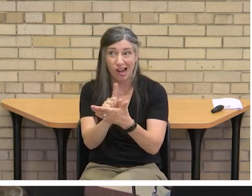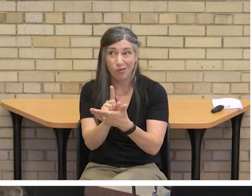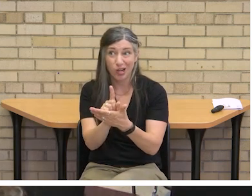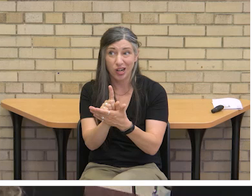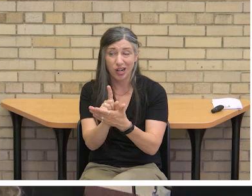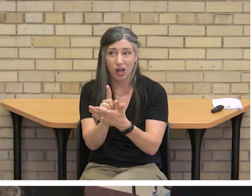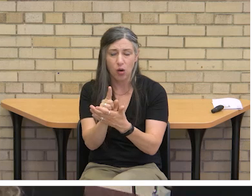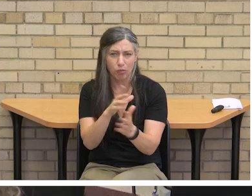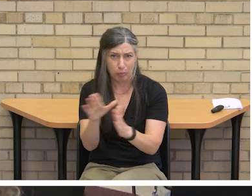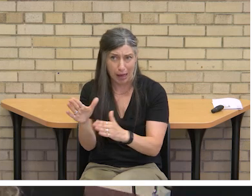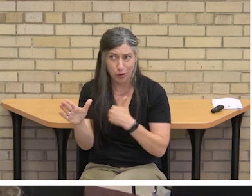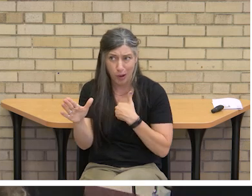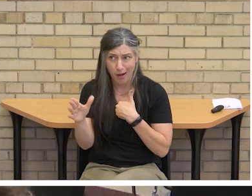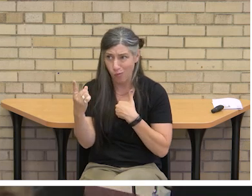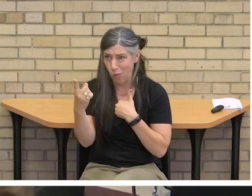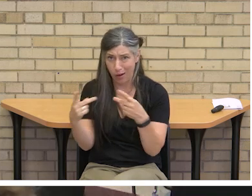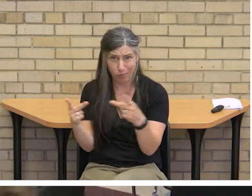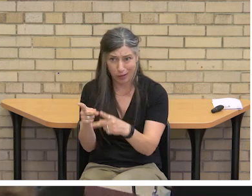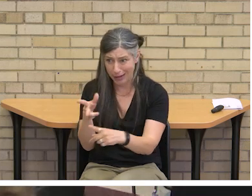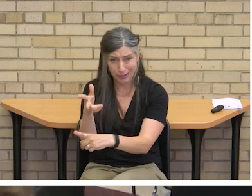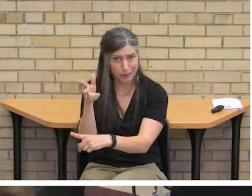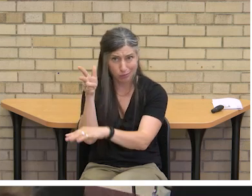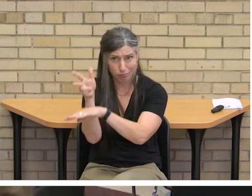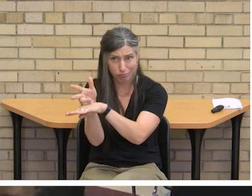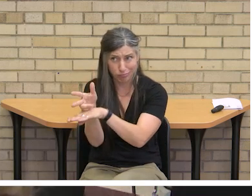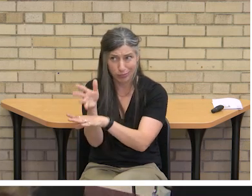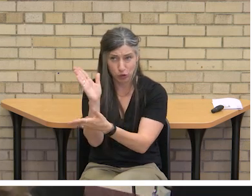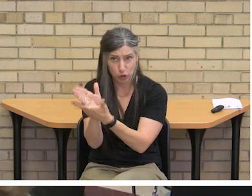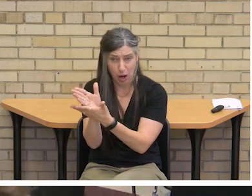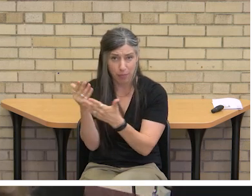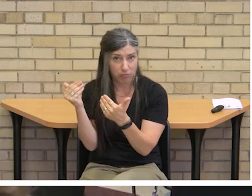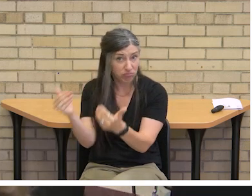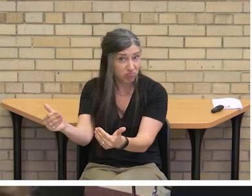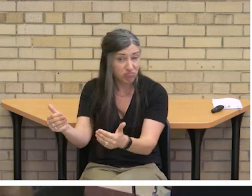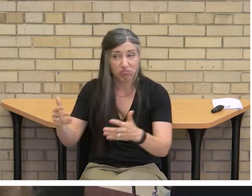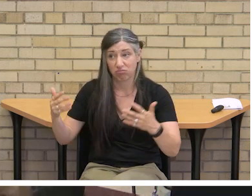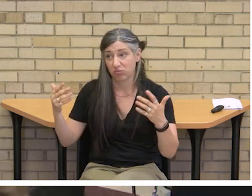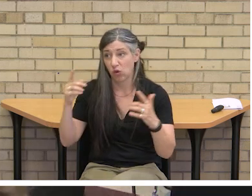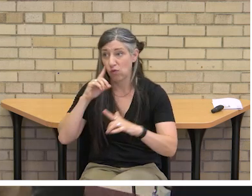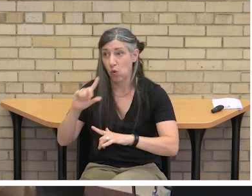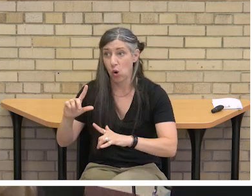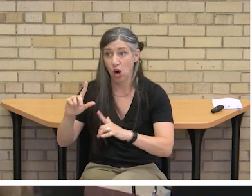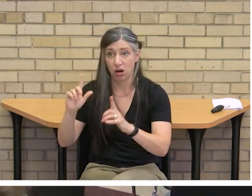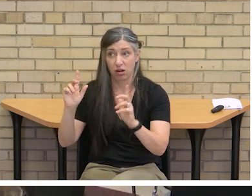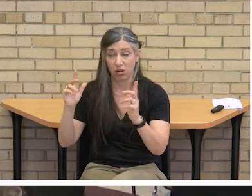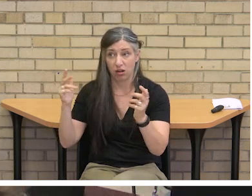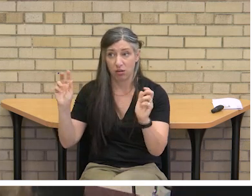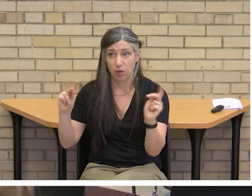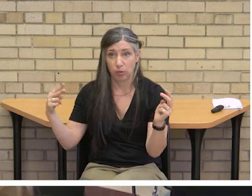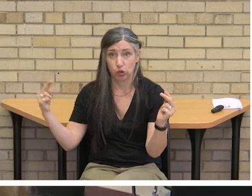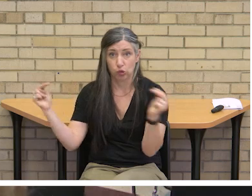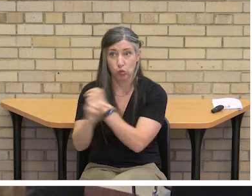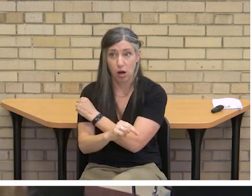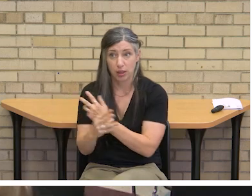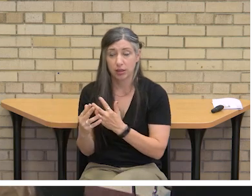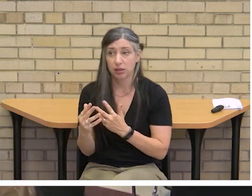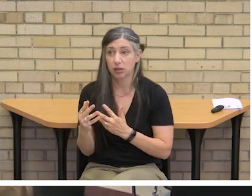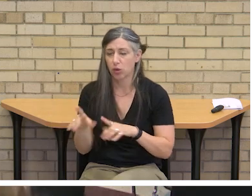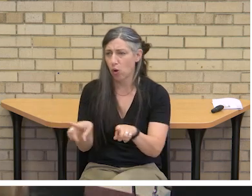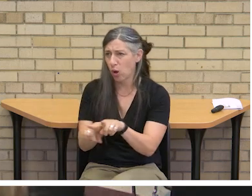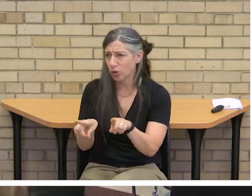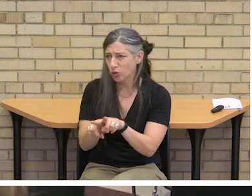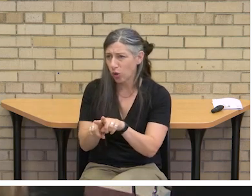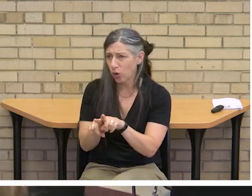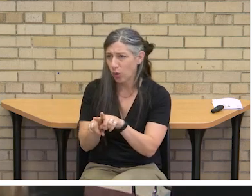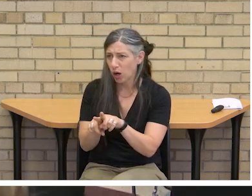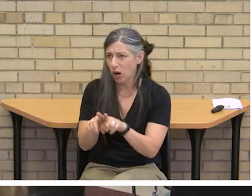a holding lane there, or a spot there, or a light to allow traffic to cross the double lanes as they're coming up? And then can you also fix